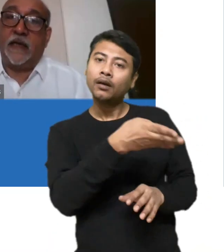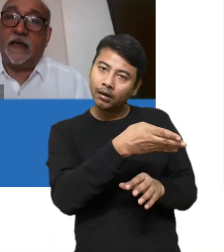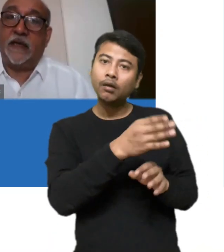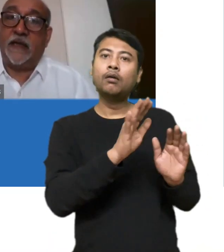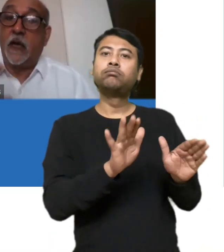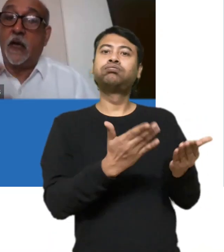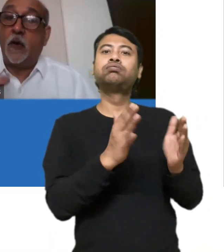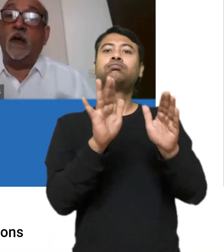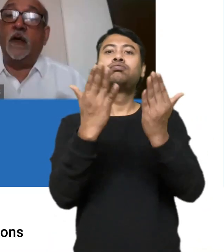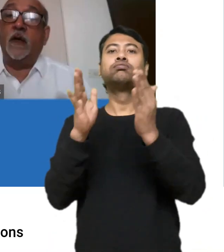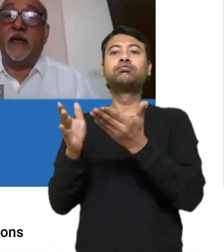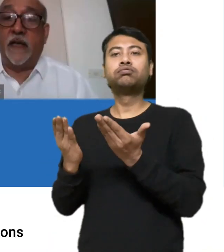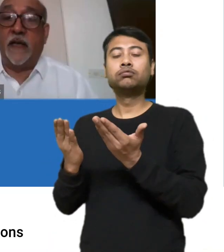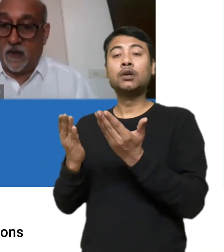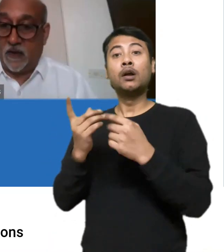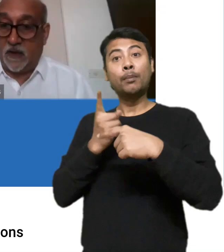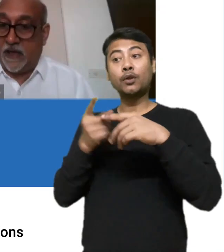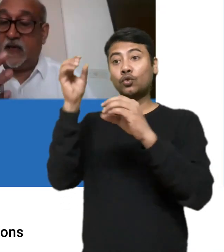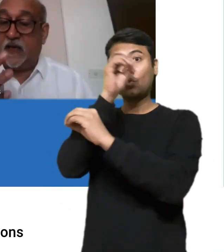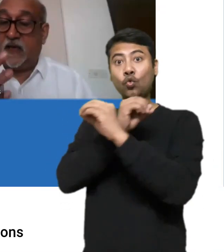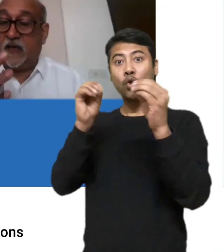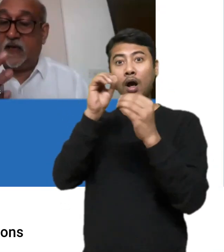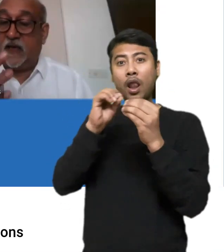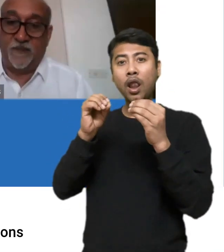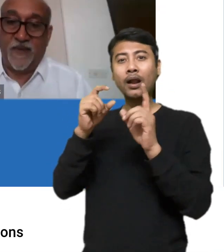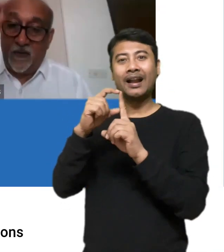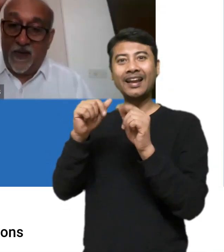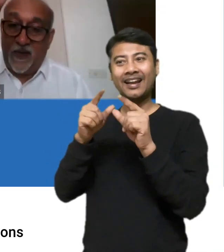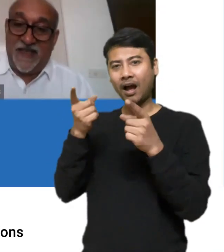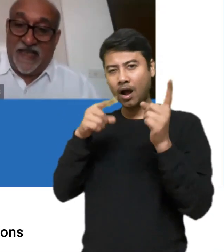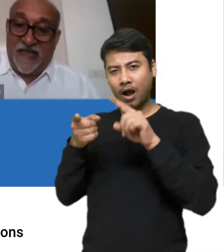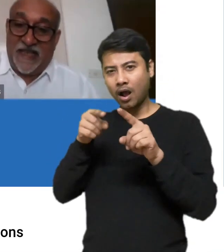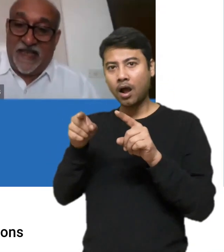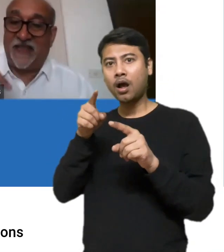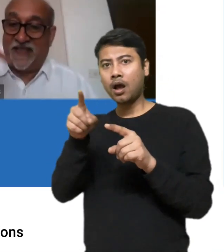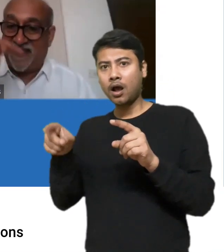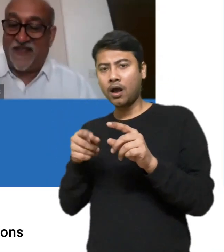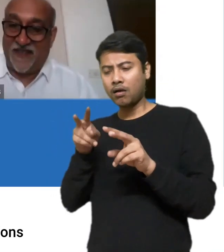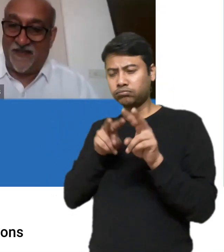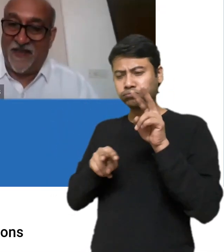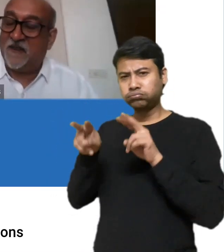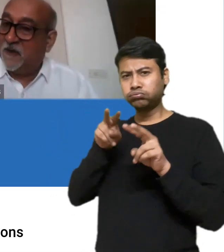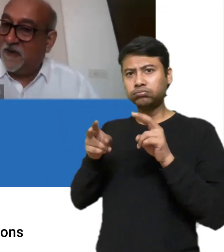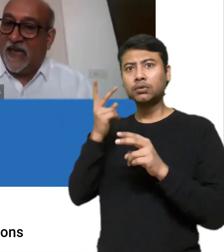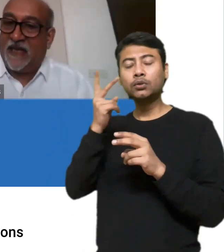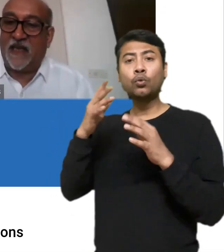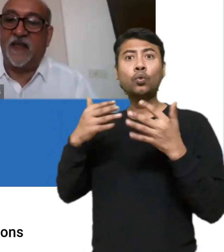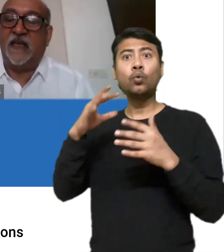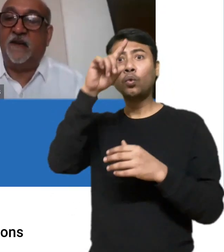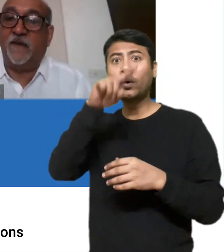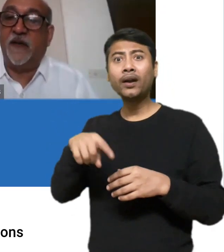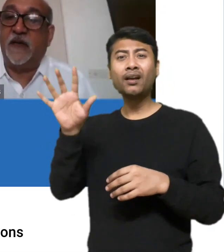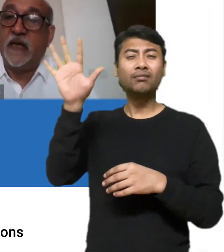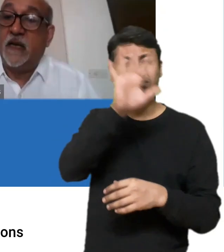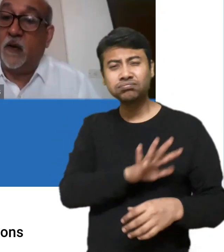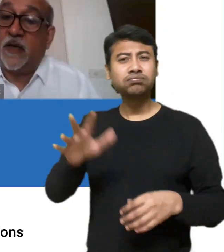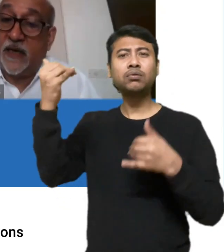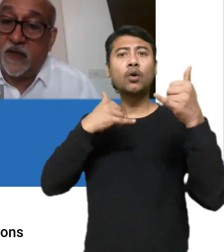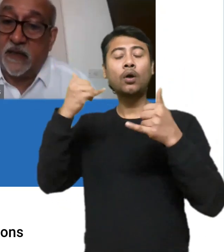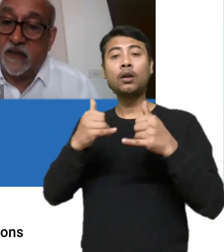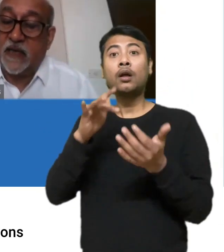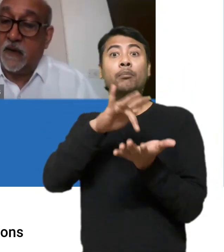Google Analytics who all are making calls in real time, and we can see it's all over the country. We have over 800